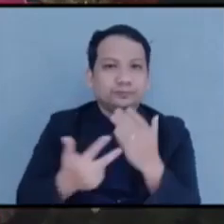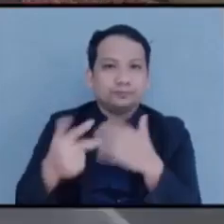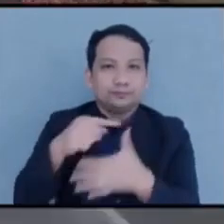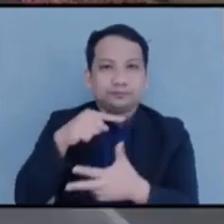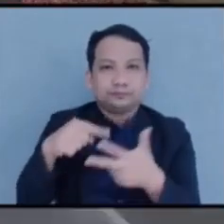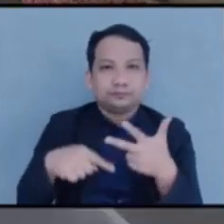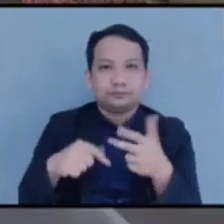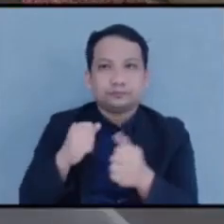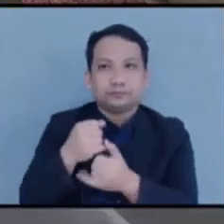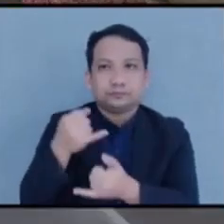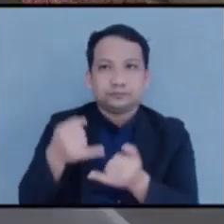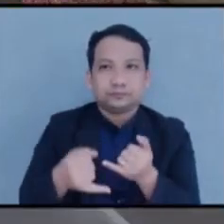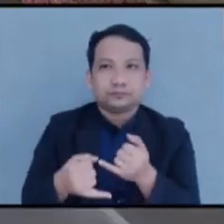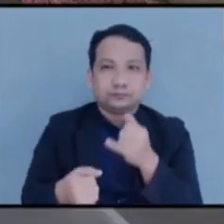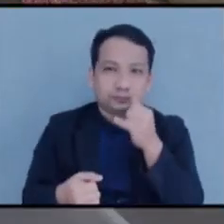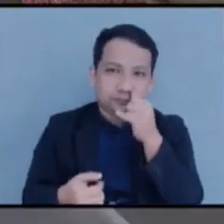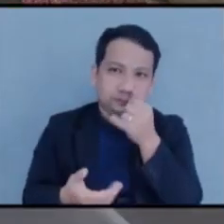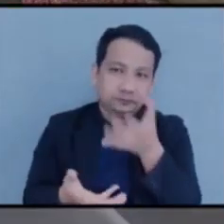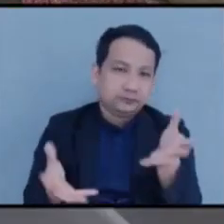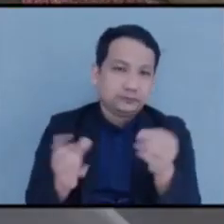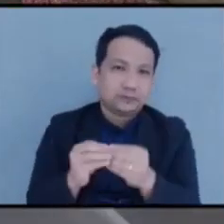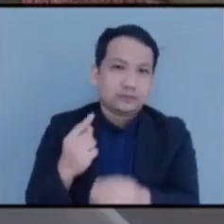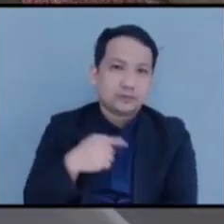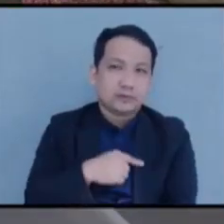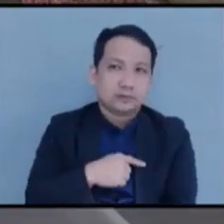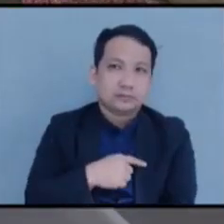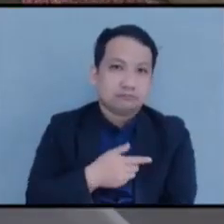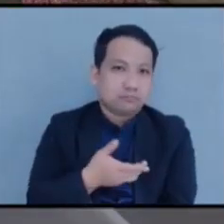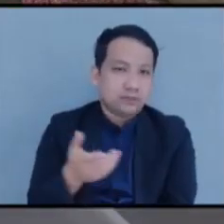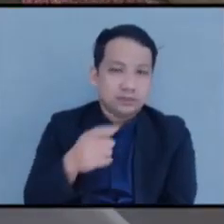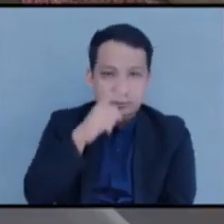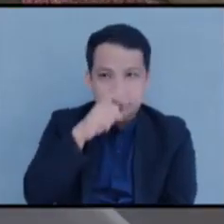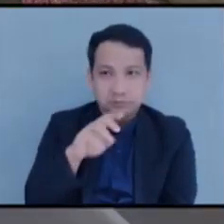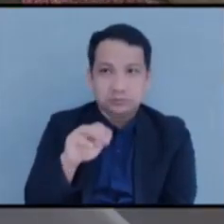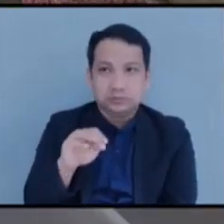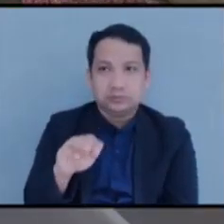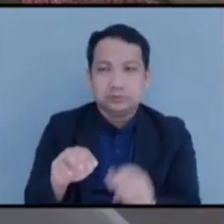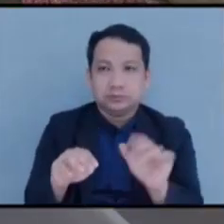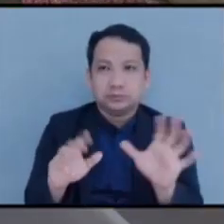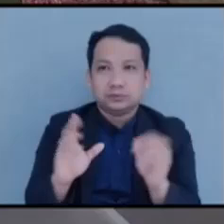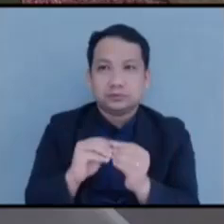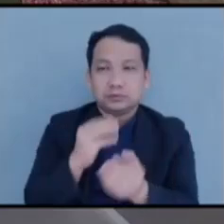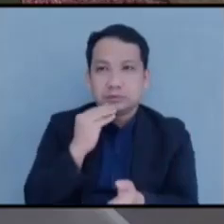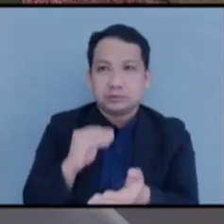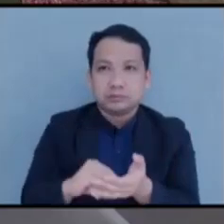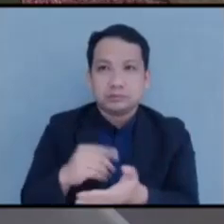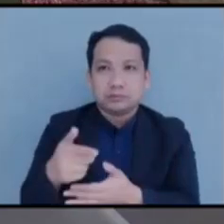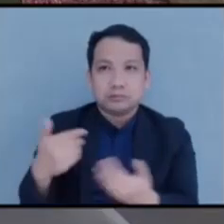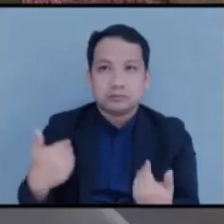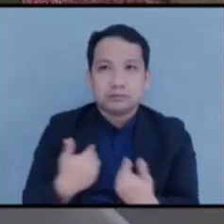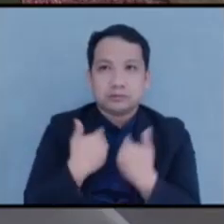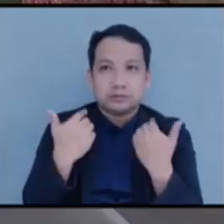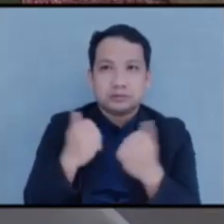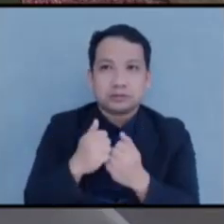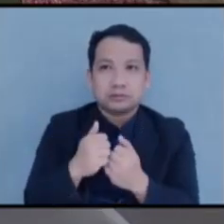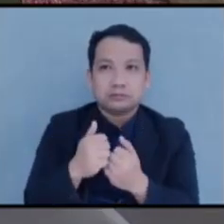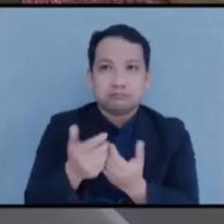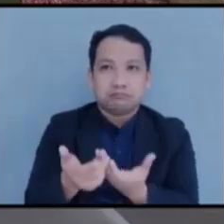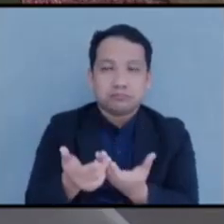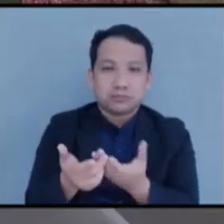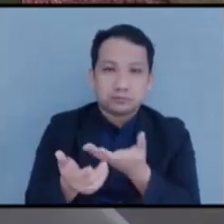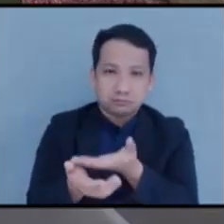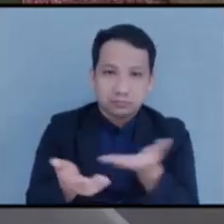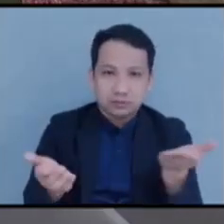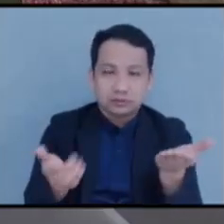lastly, Sela, at the age of 14 or 13, what's your message to young women as well,